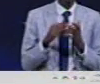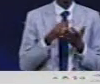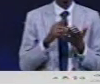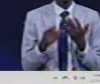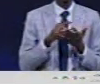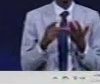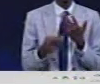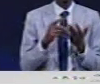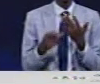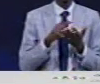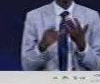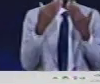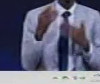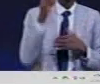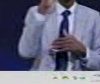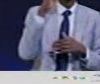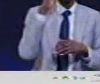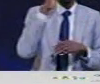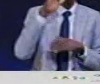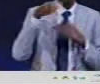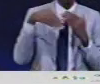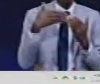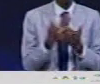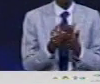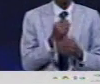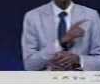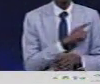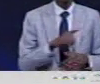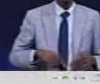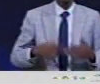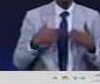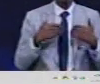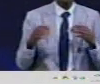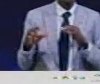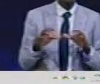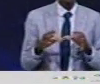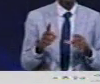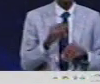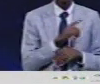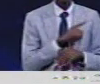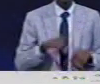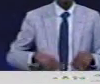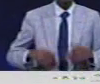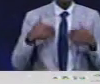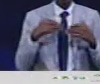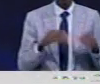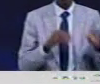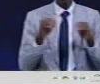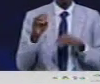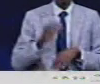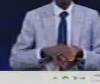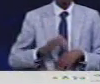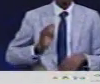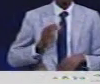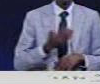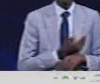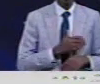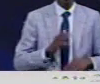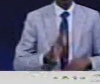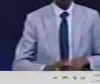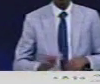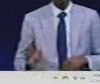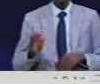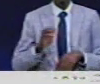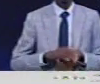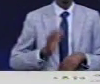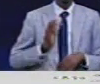our children, upon our youth. Let's thank God for the grace that he has given to them. We want to